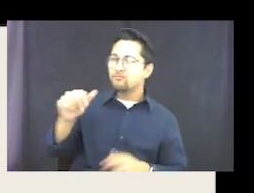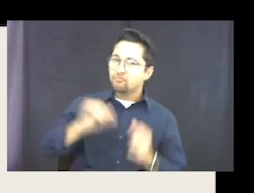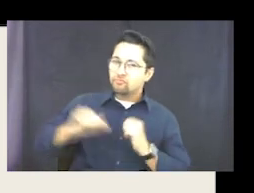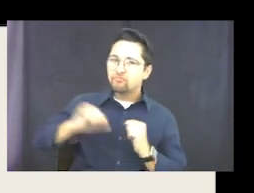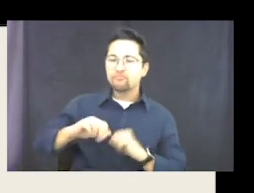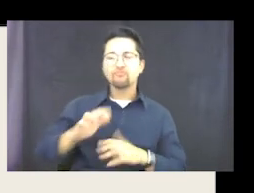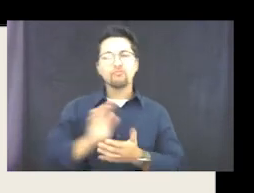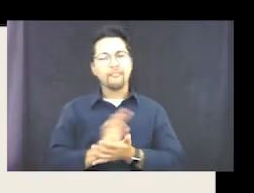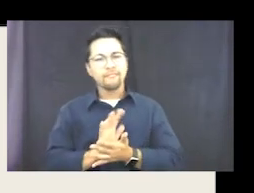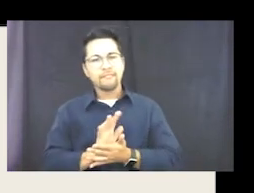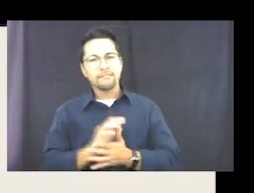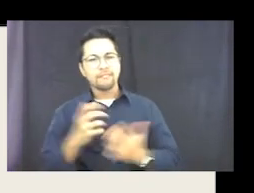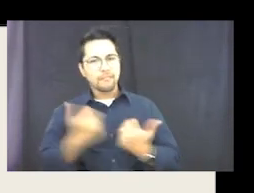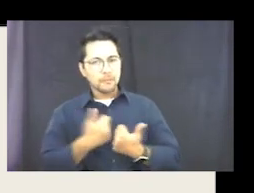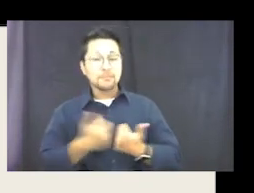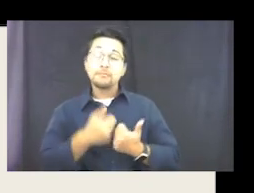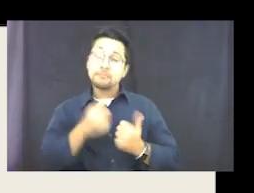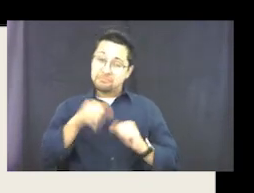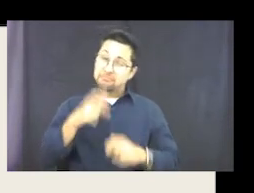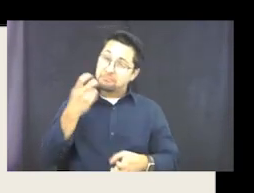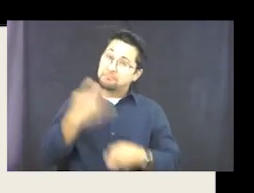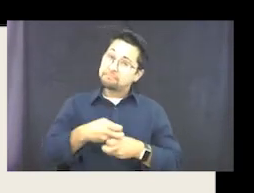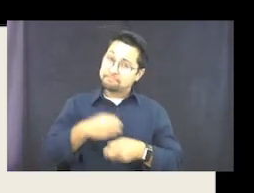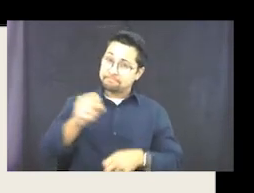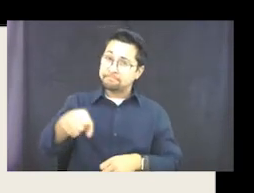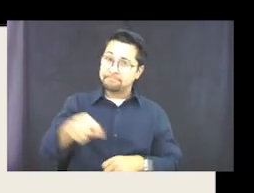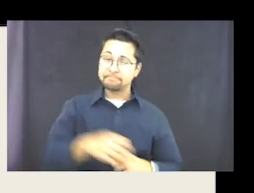video games, which can be extremely difficult.